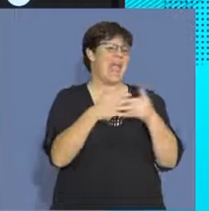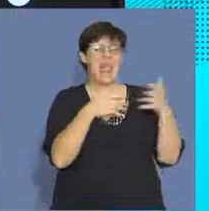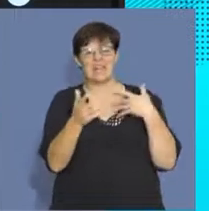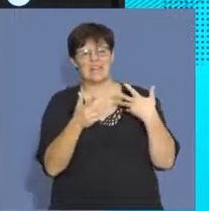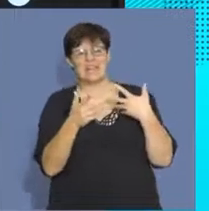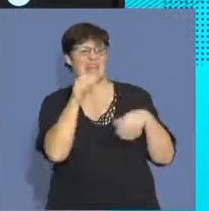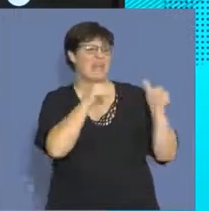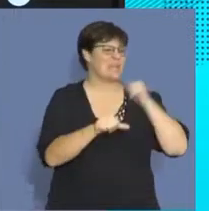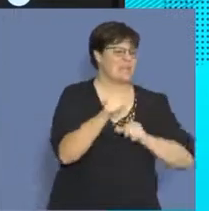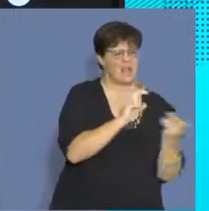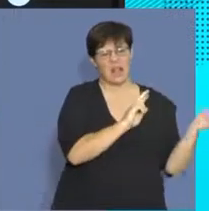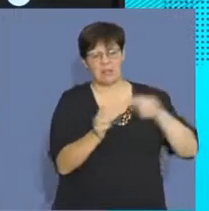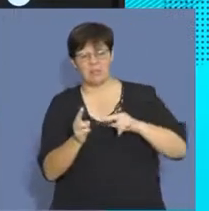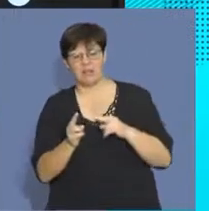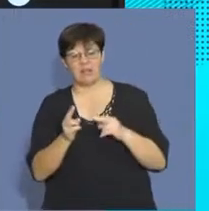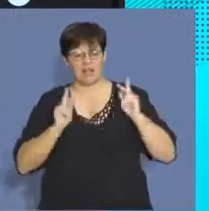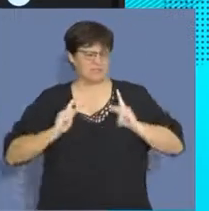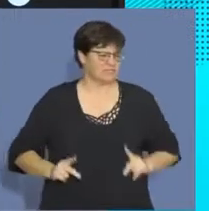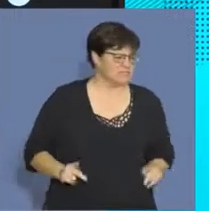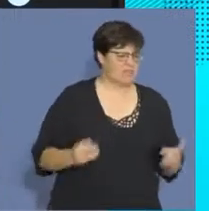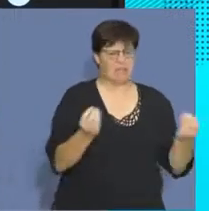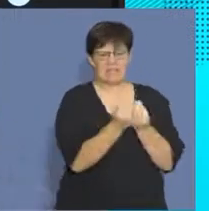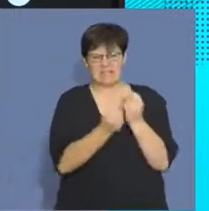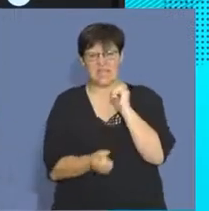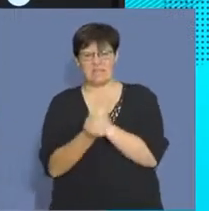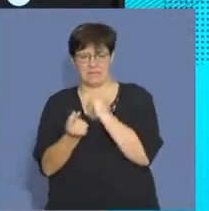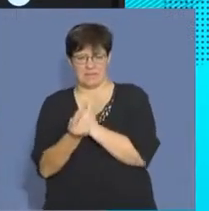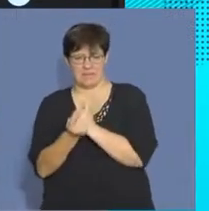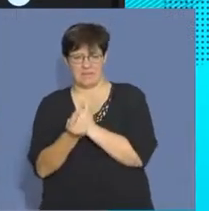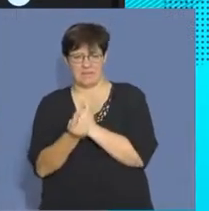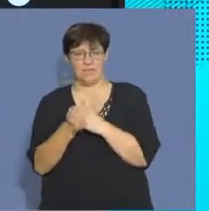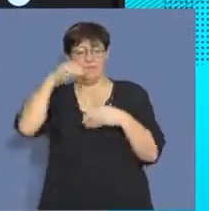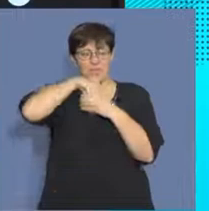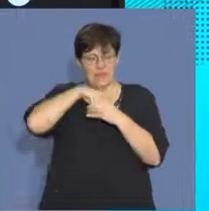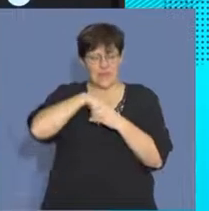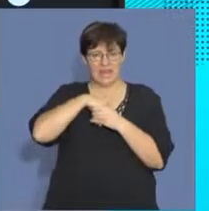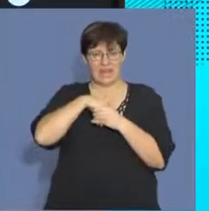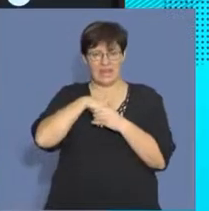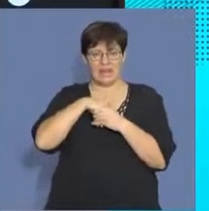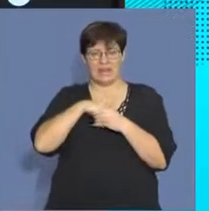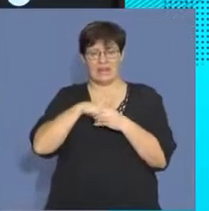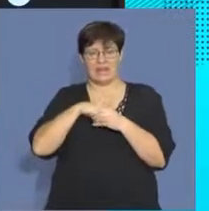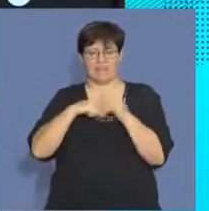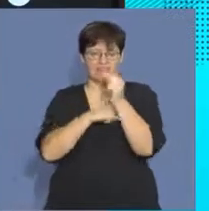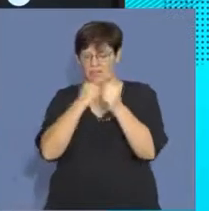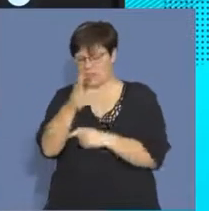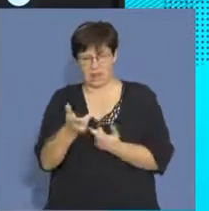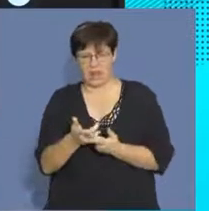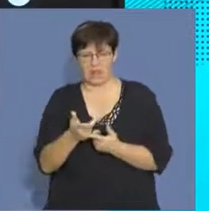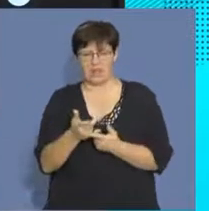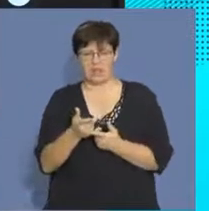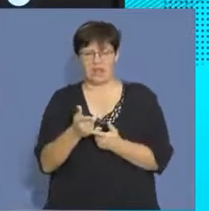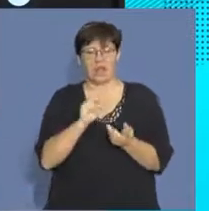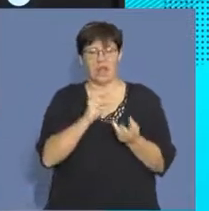chemical reactions and physiological reactions. So the reactions that happen in an organism, the building up reactions, the breaking